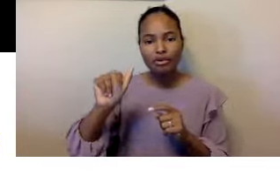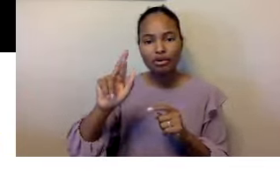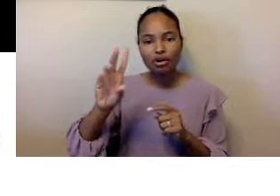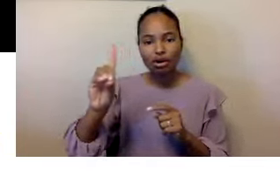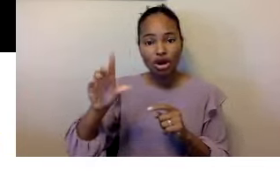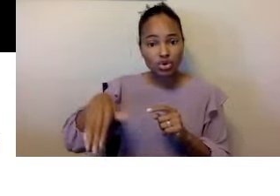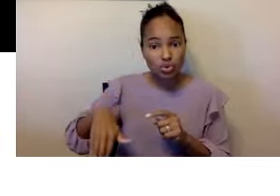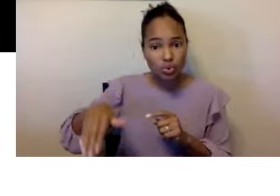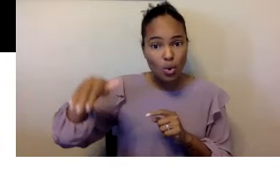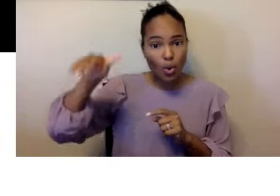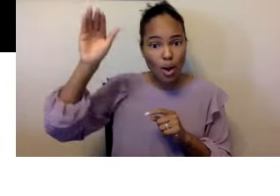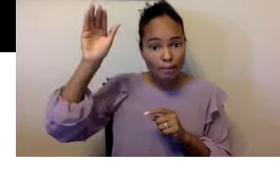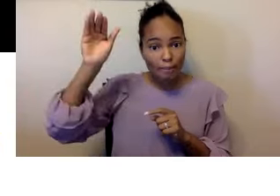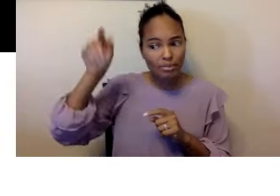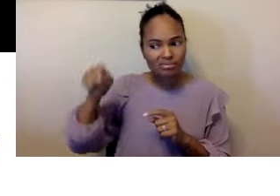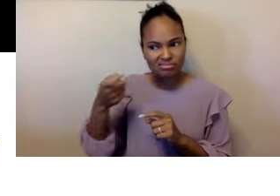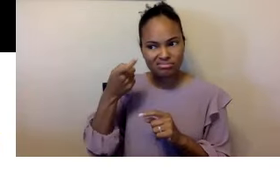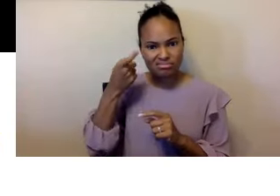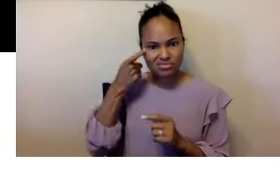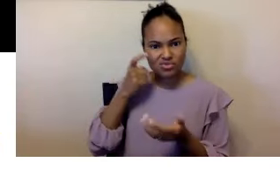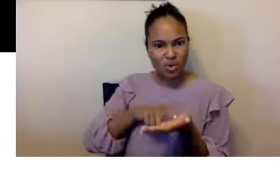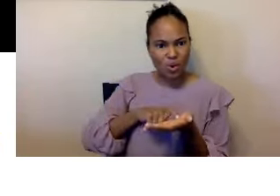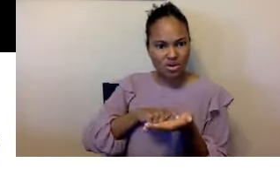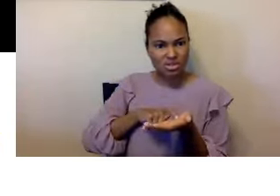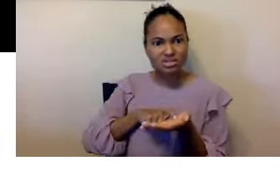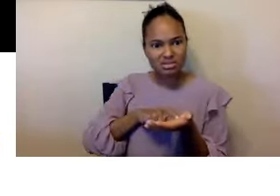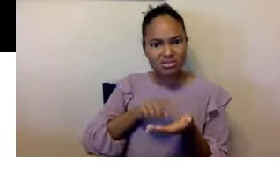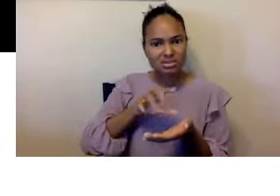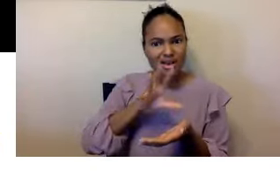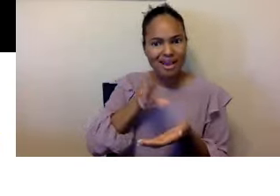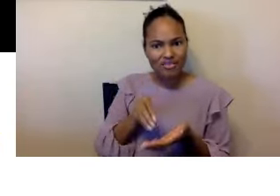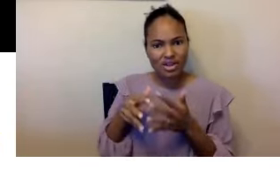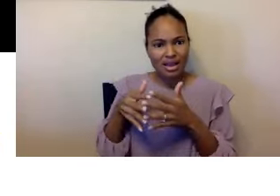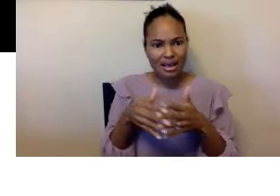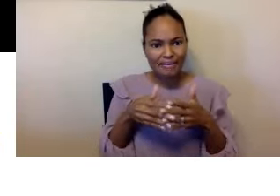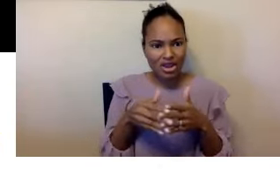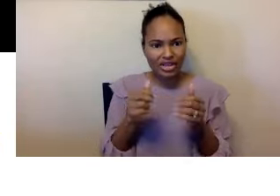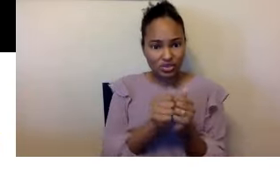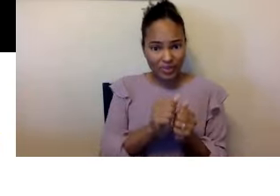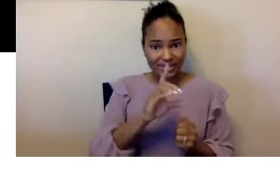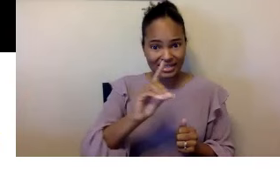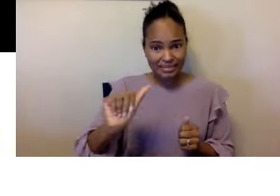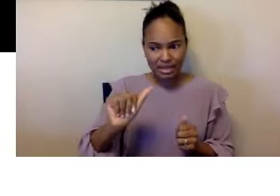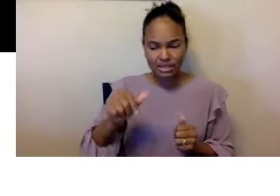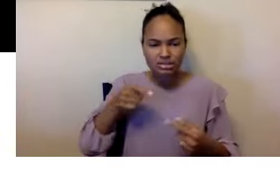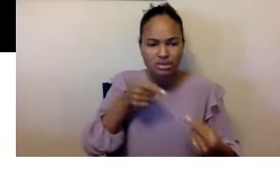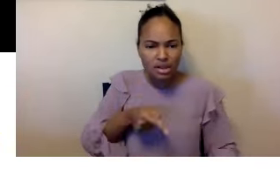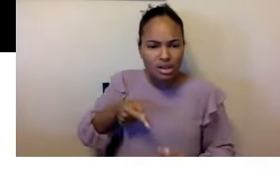African Americans with disabilities face struggles at home because of lack of resources and